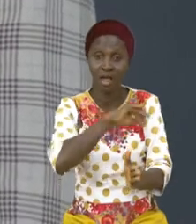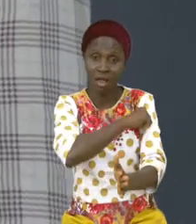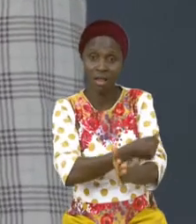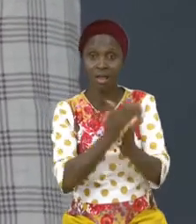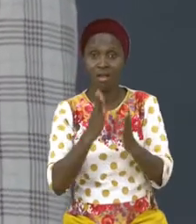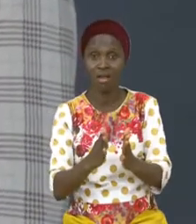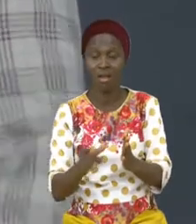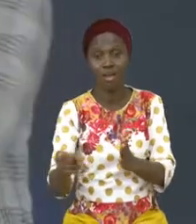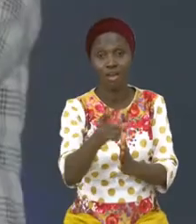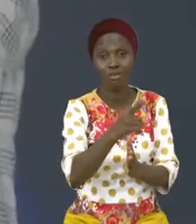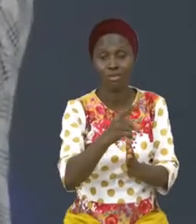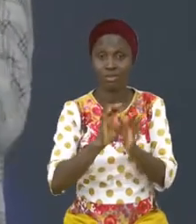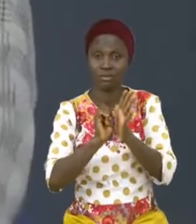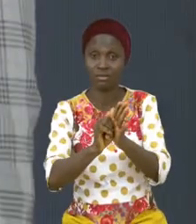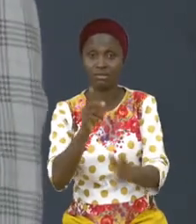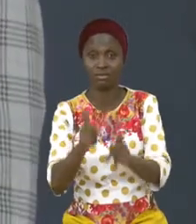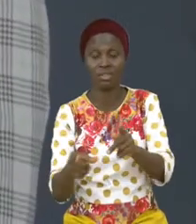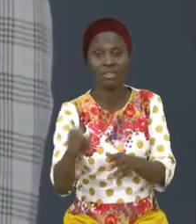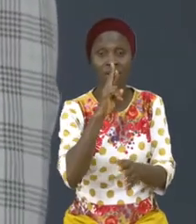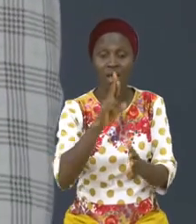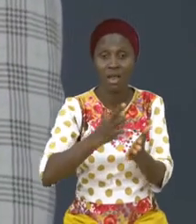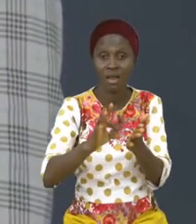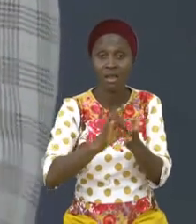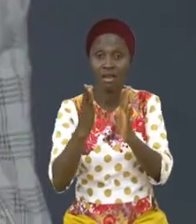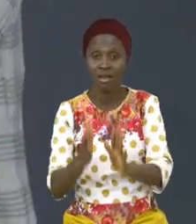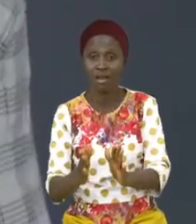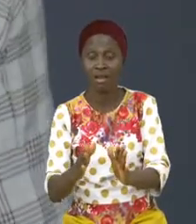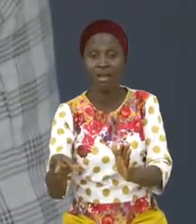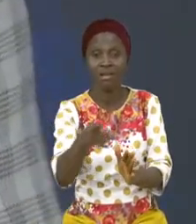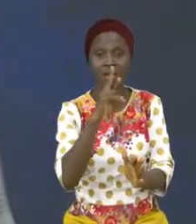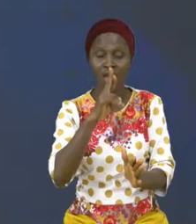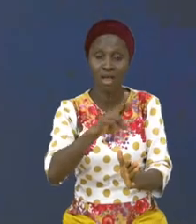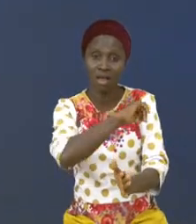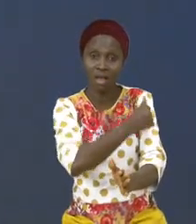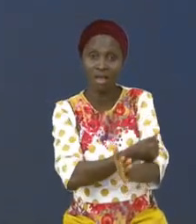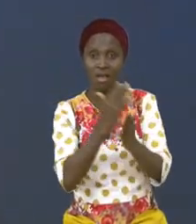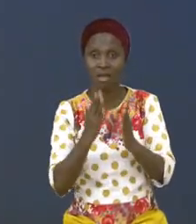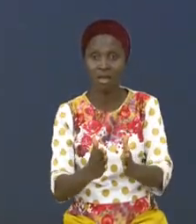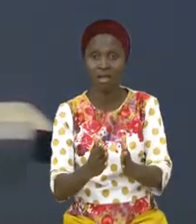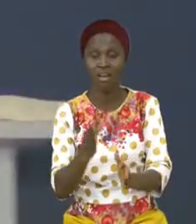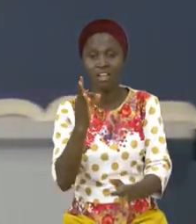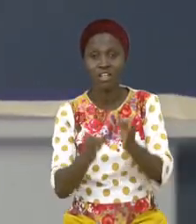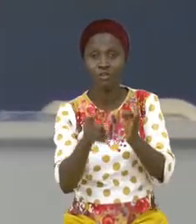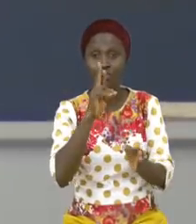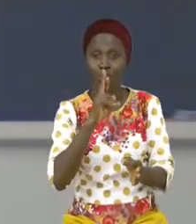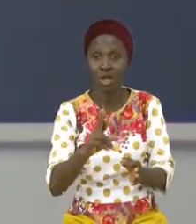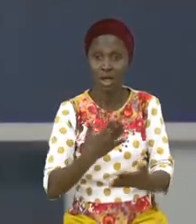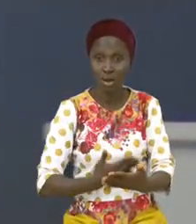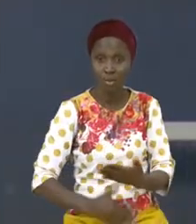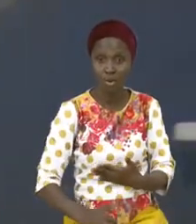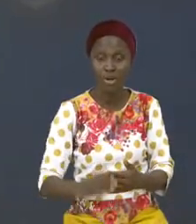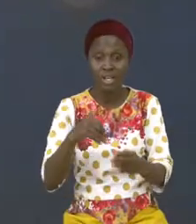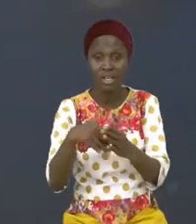models their writers their authors if you have been born in a